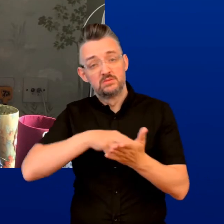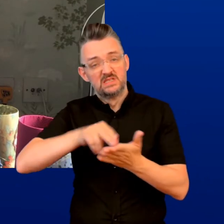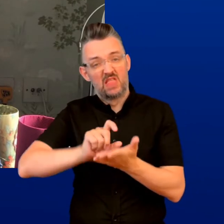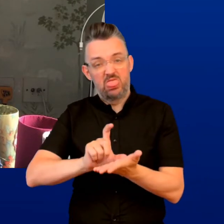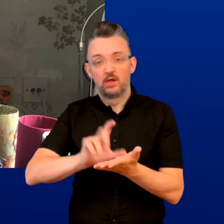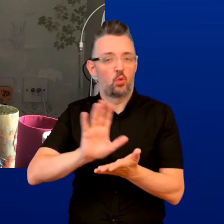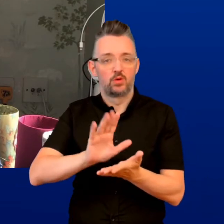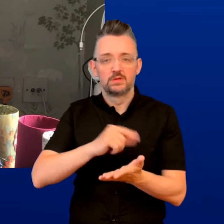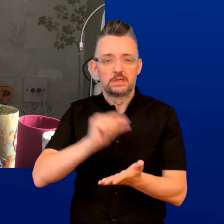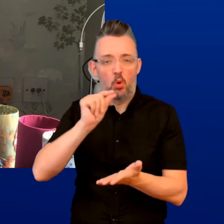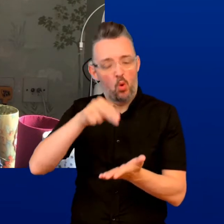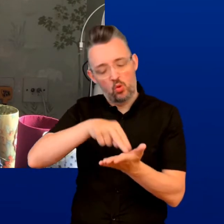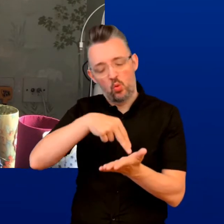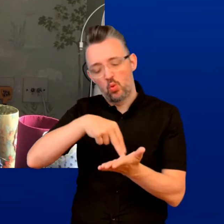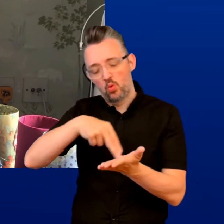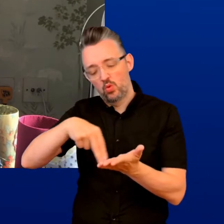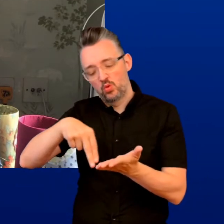it.